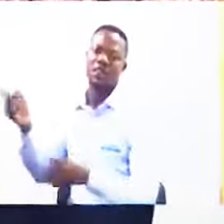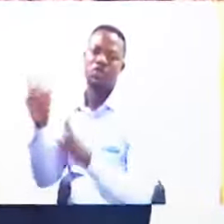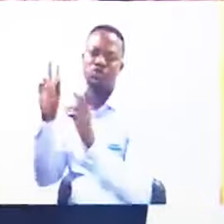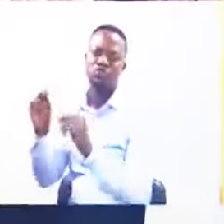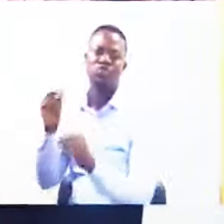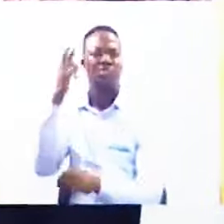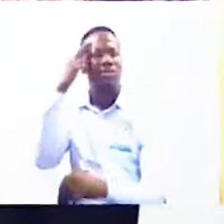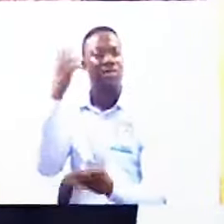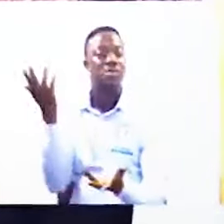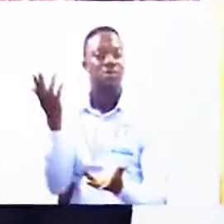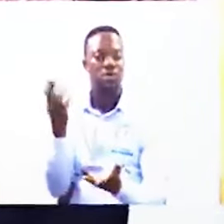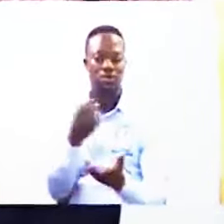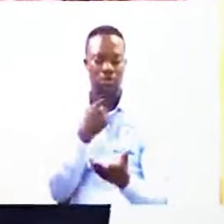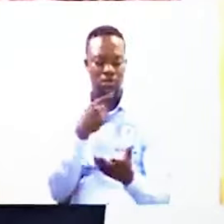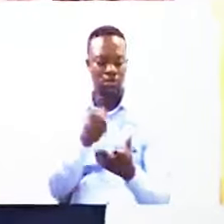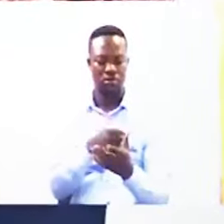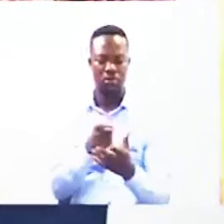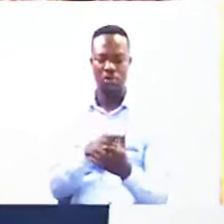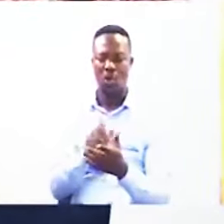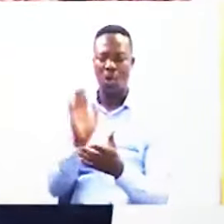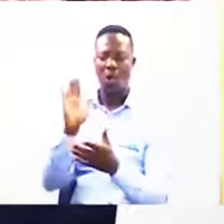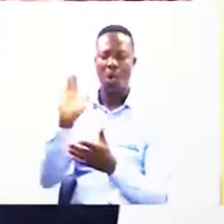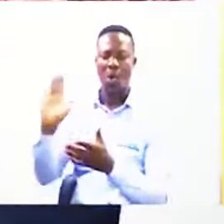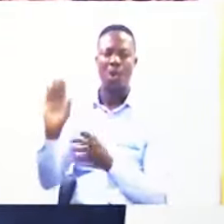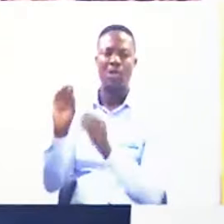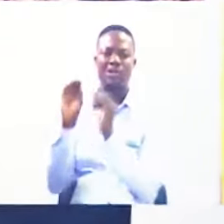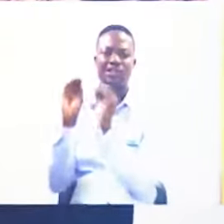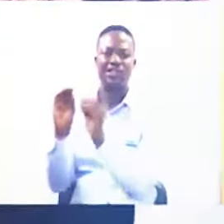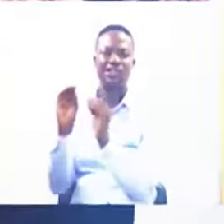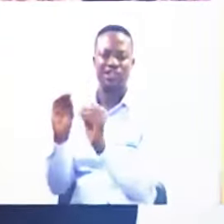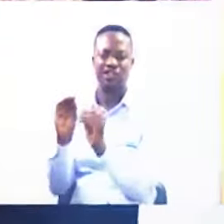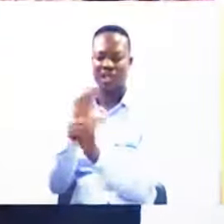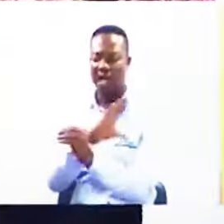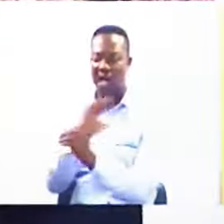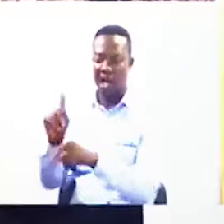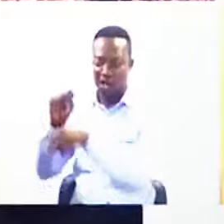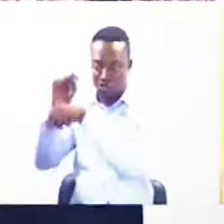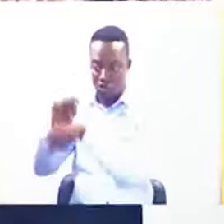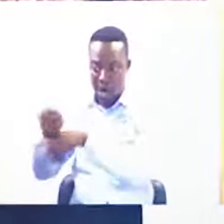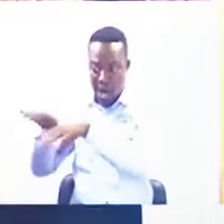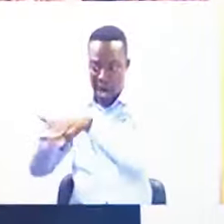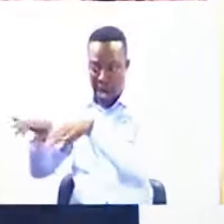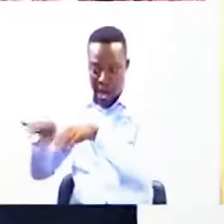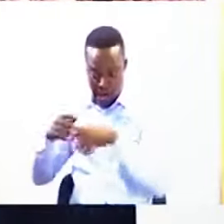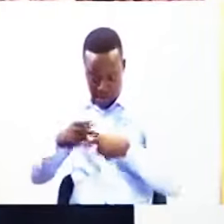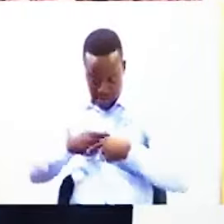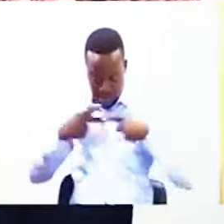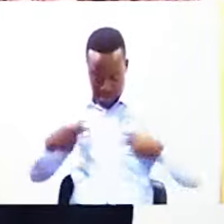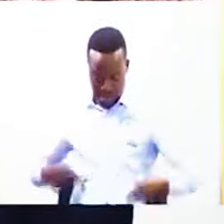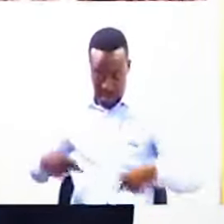Their teachings and traditions were not from God and needed to be uprooted.